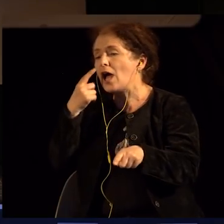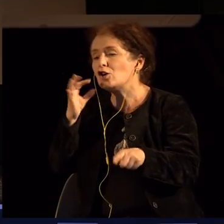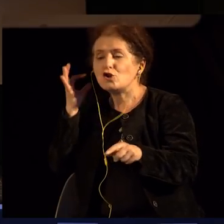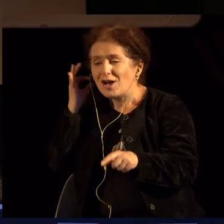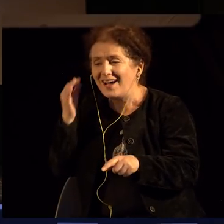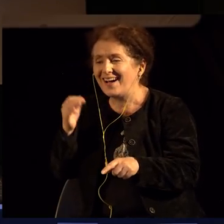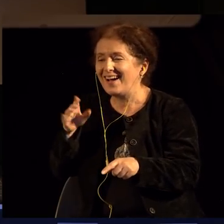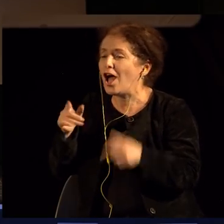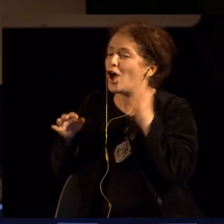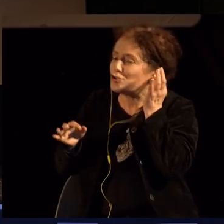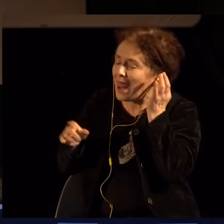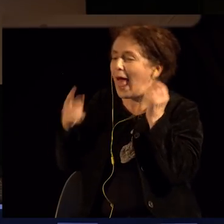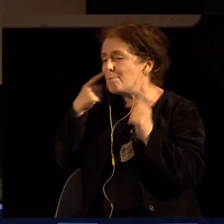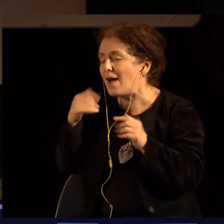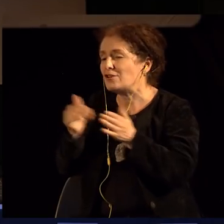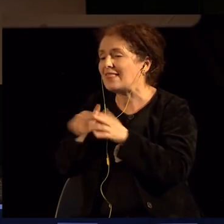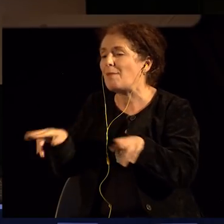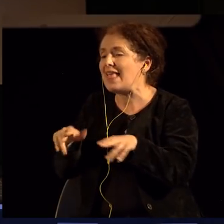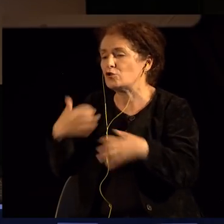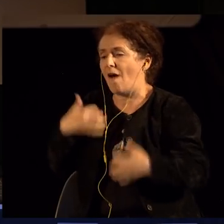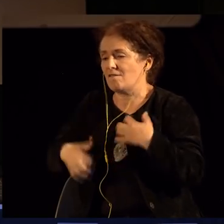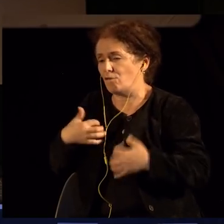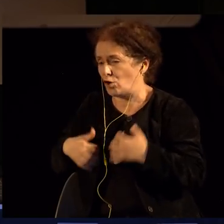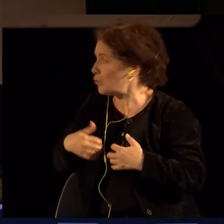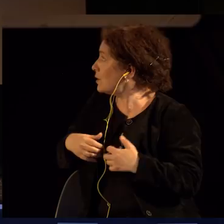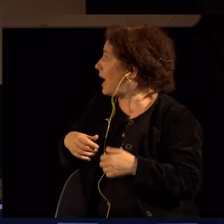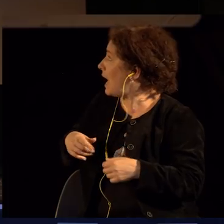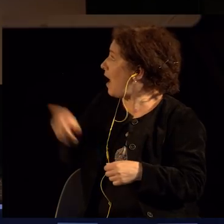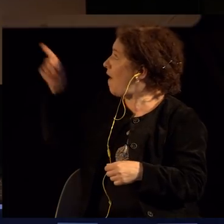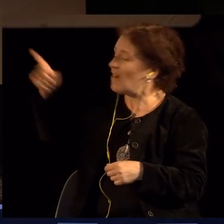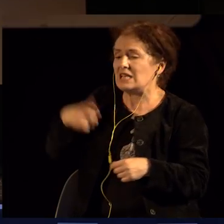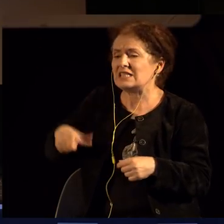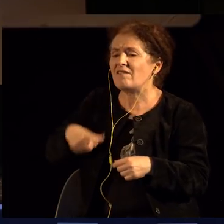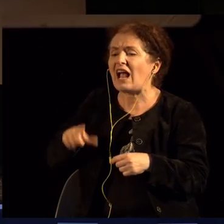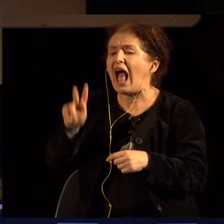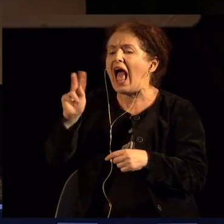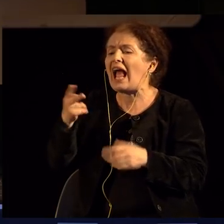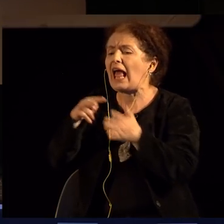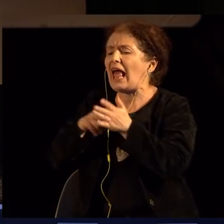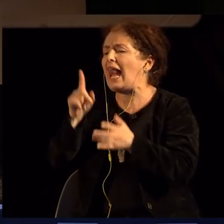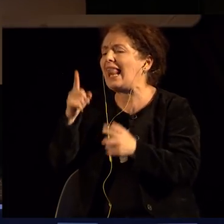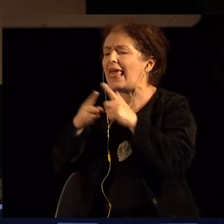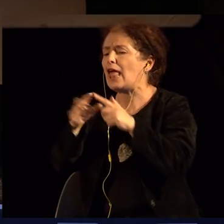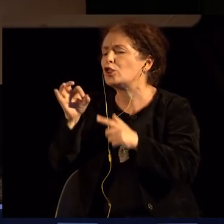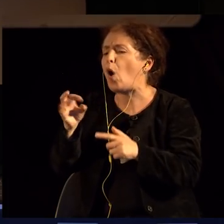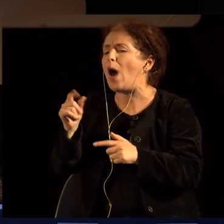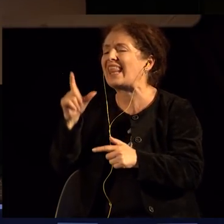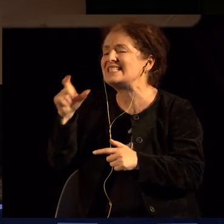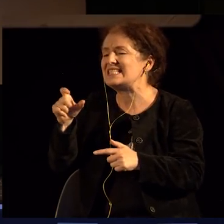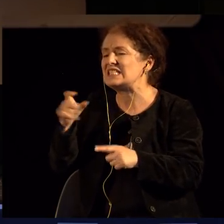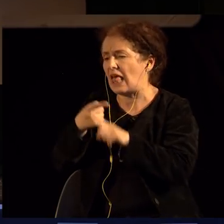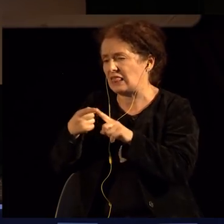We usually bring with us a little model of a clitoris. As you can see in this picture, the clitoris is a lot more than what you see on the outside.